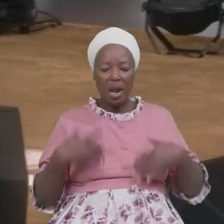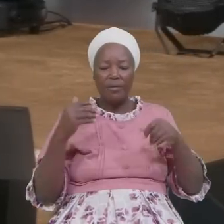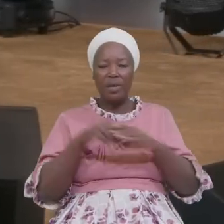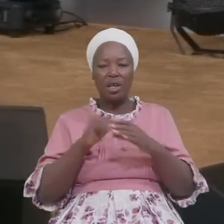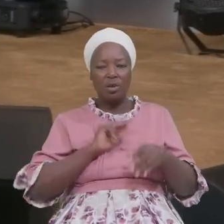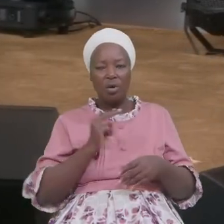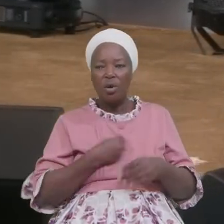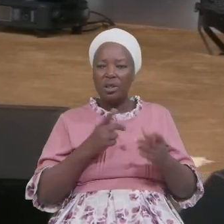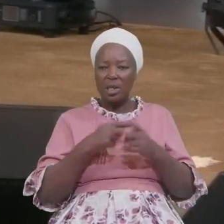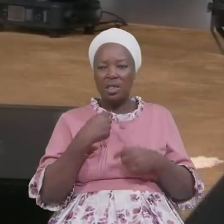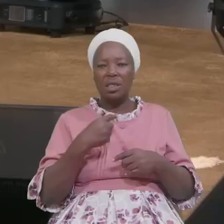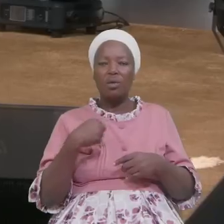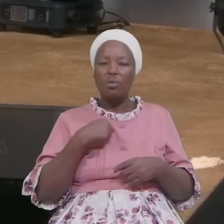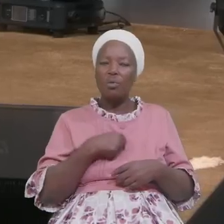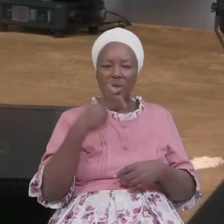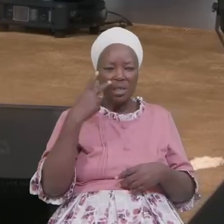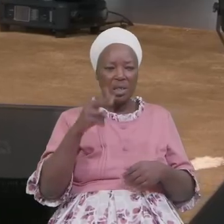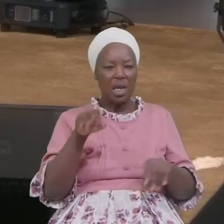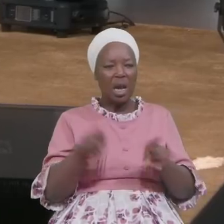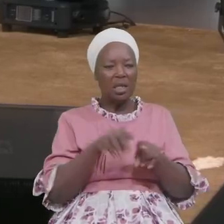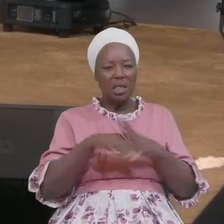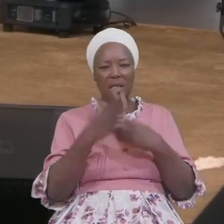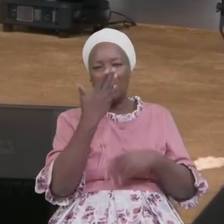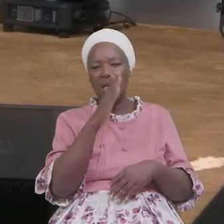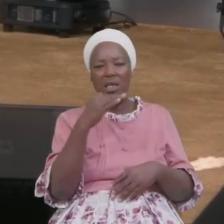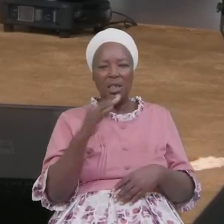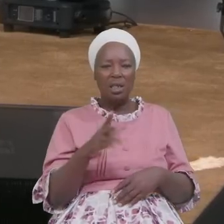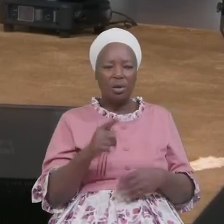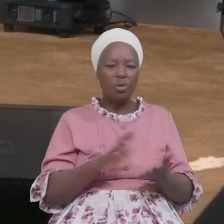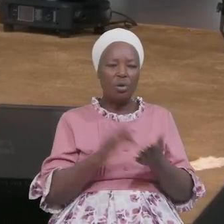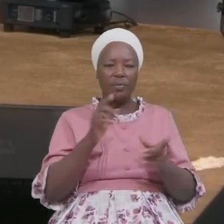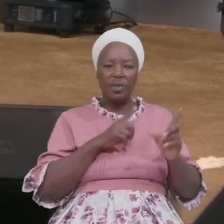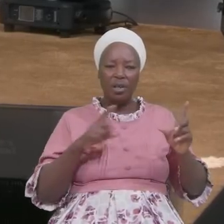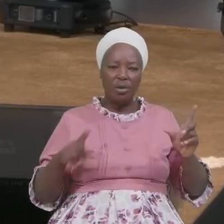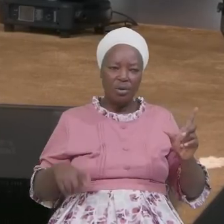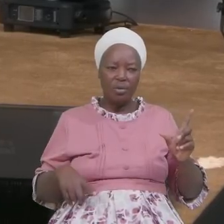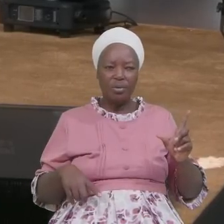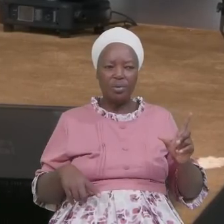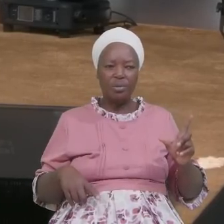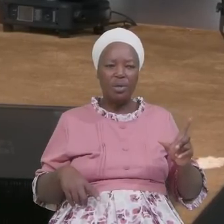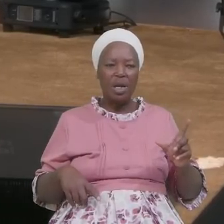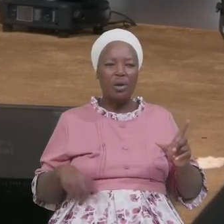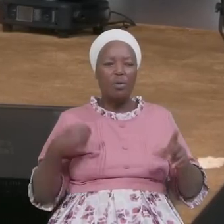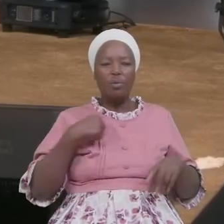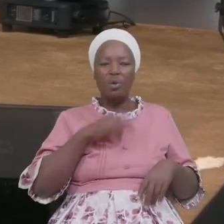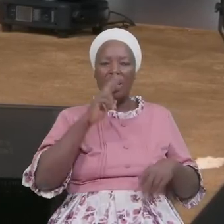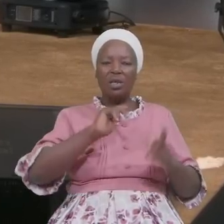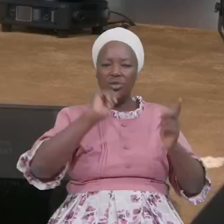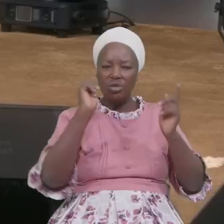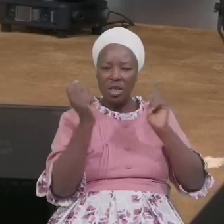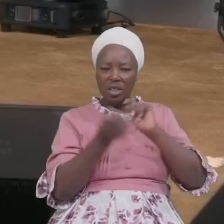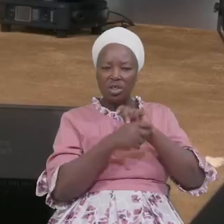we behold as in a glass the glory of the Lord. We are changed into